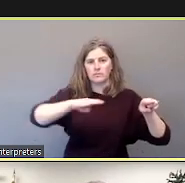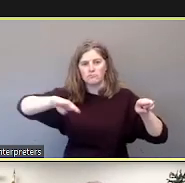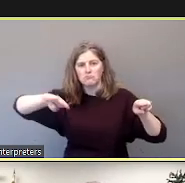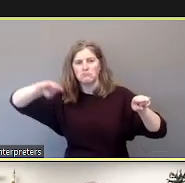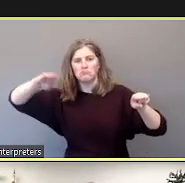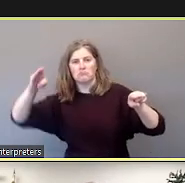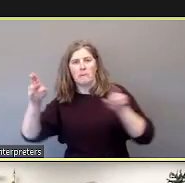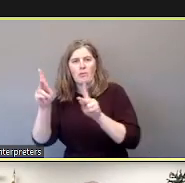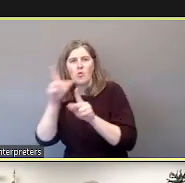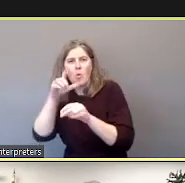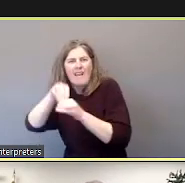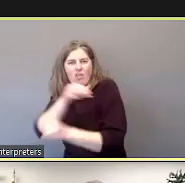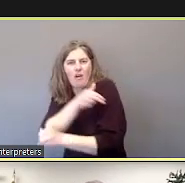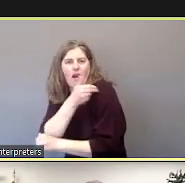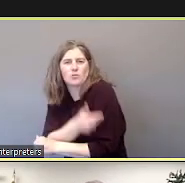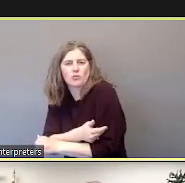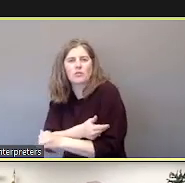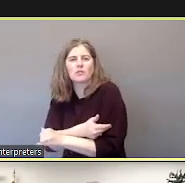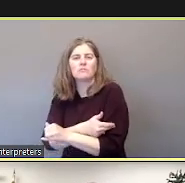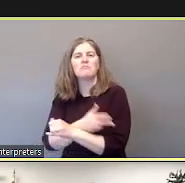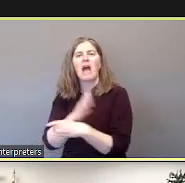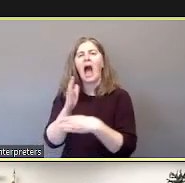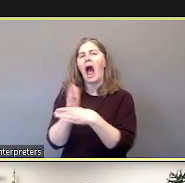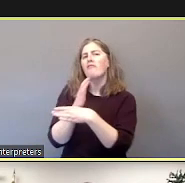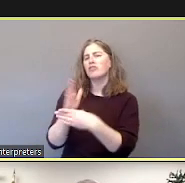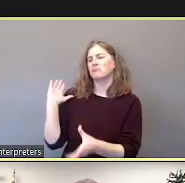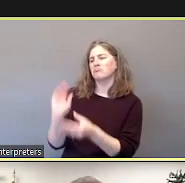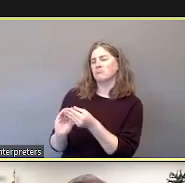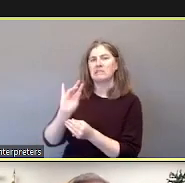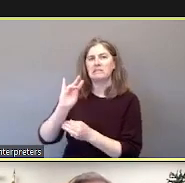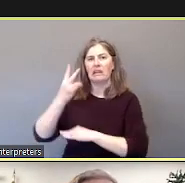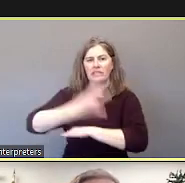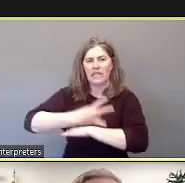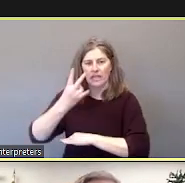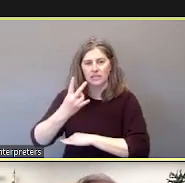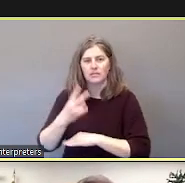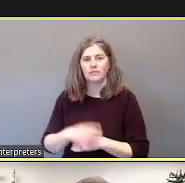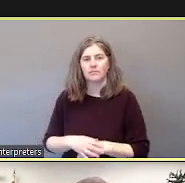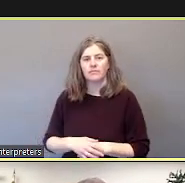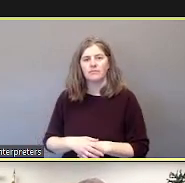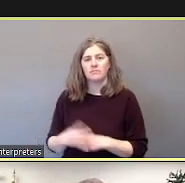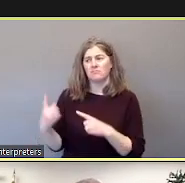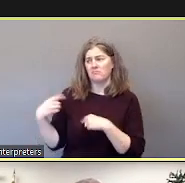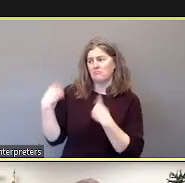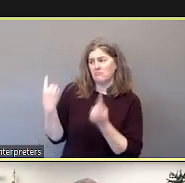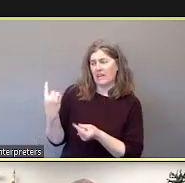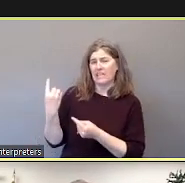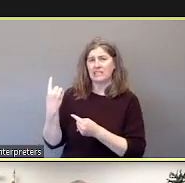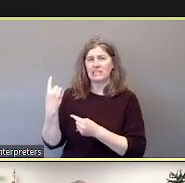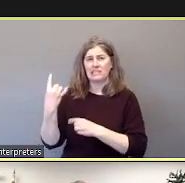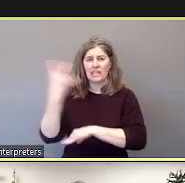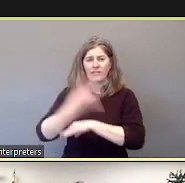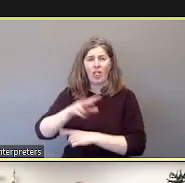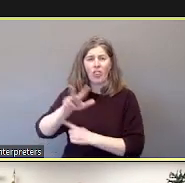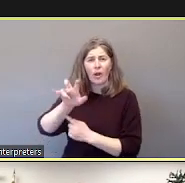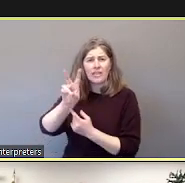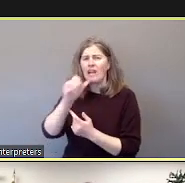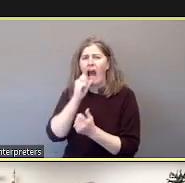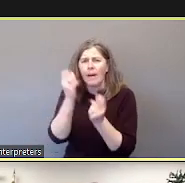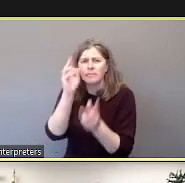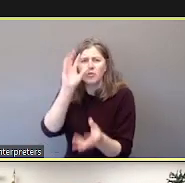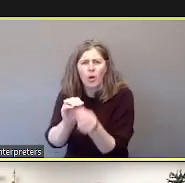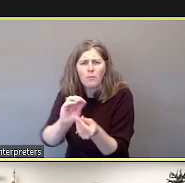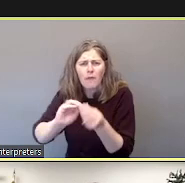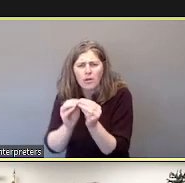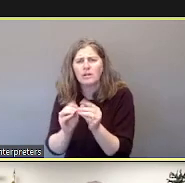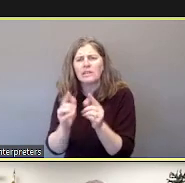people in the hospital, rolling 7-day average. The 370 over the last 7 days is not the number of people in the hospital. That's still